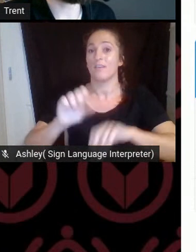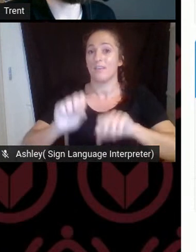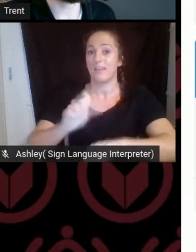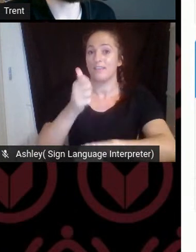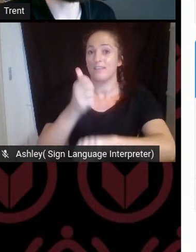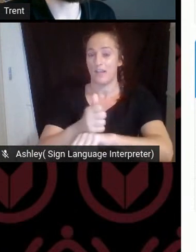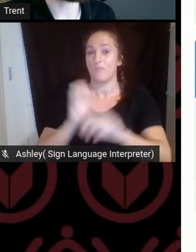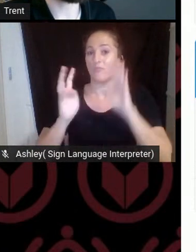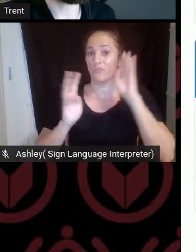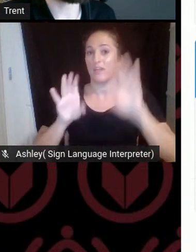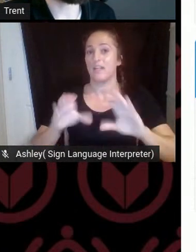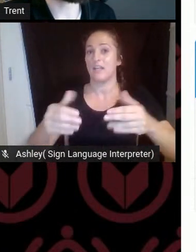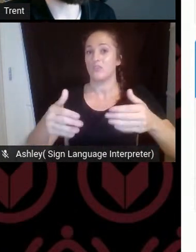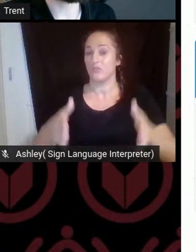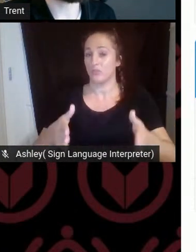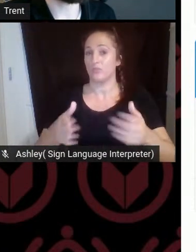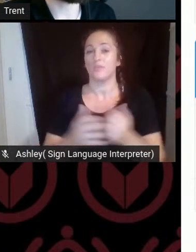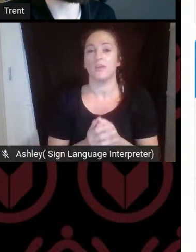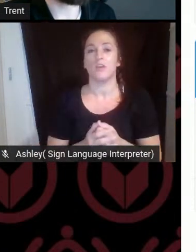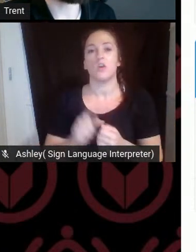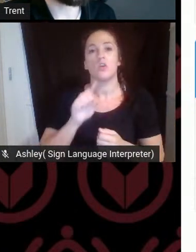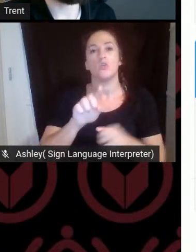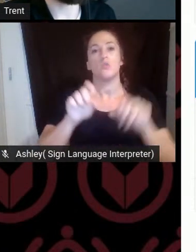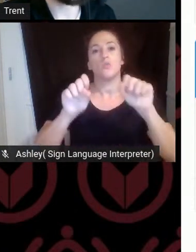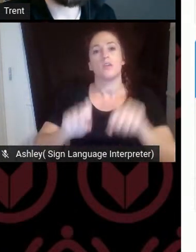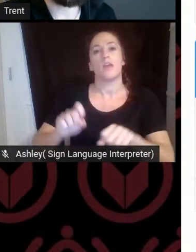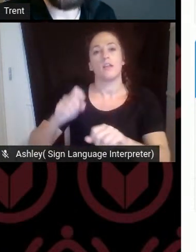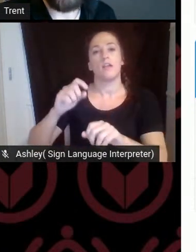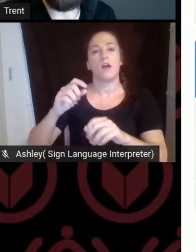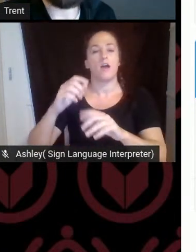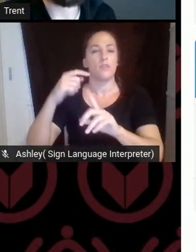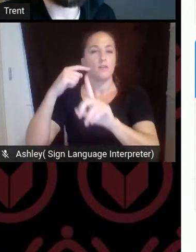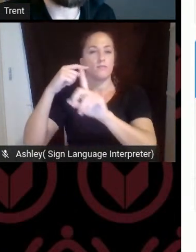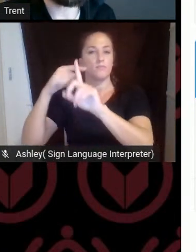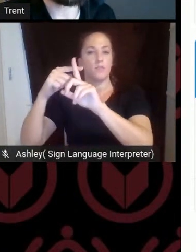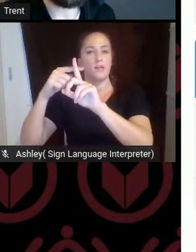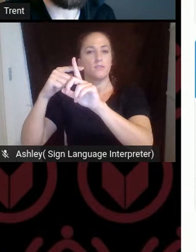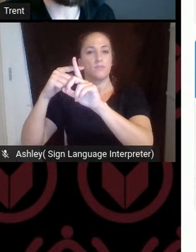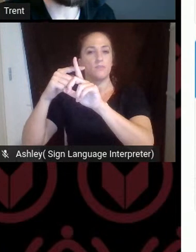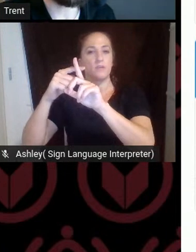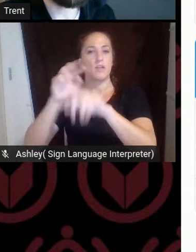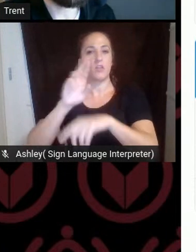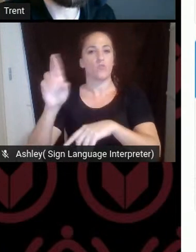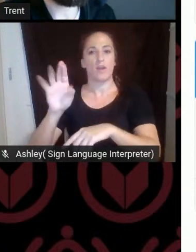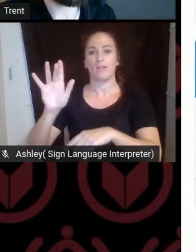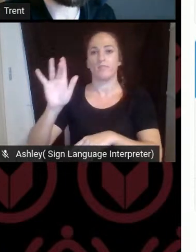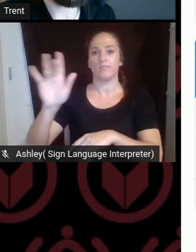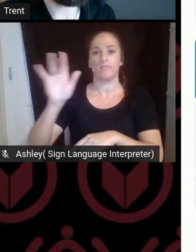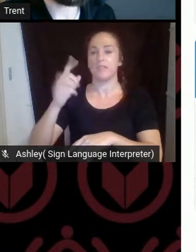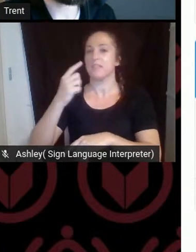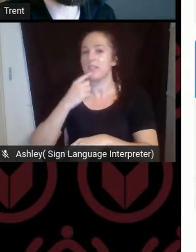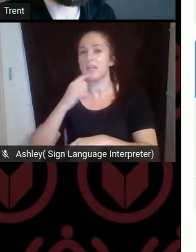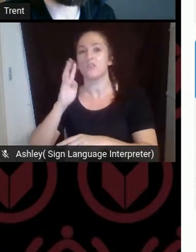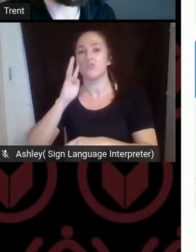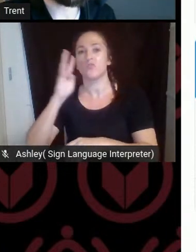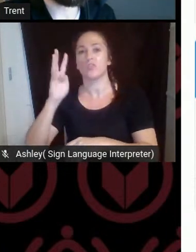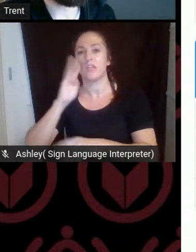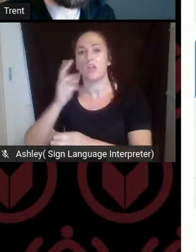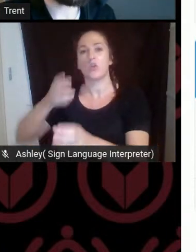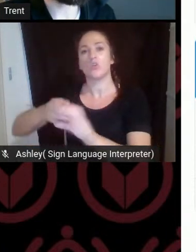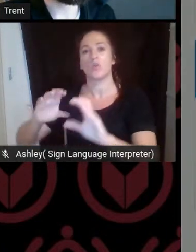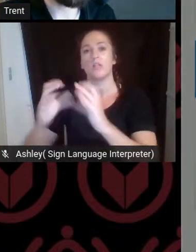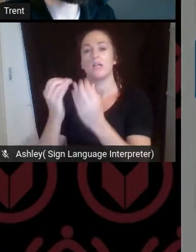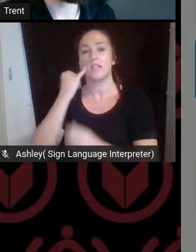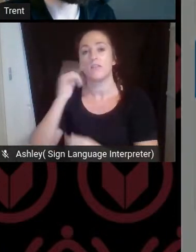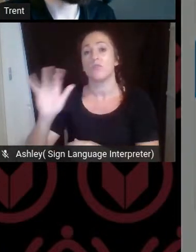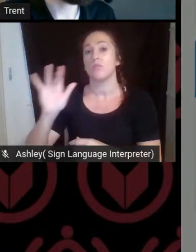All that you need to do is click on the plus button in the top right that says create or join a class. If you click on this and then you click on